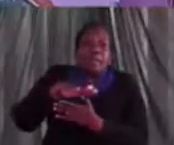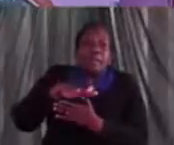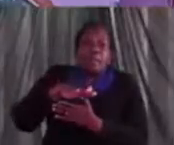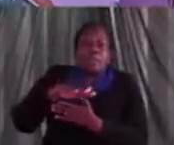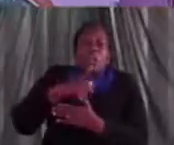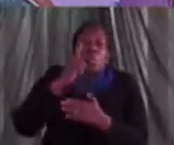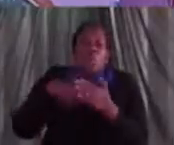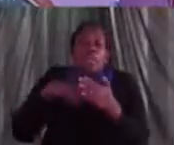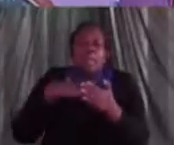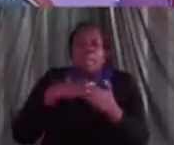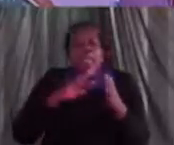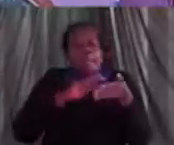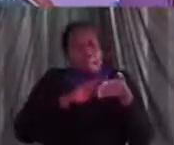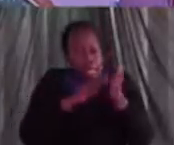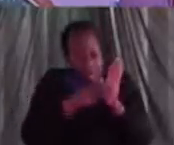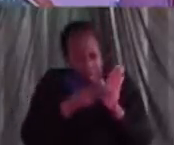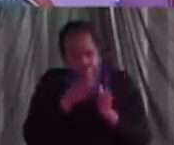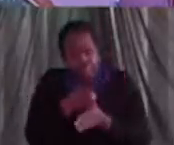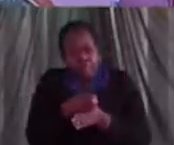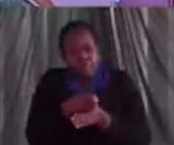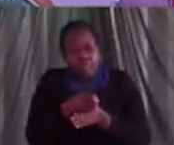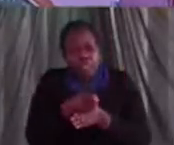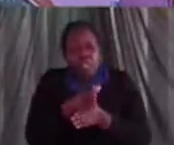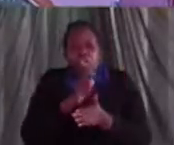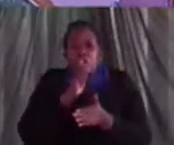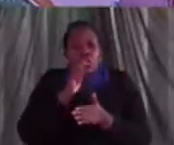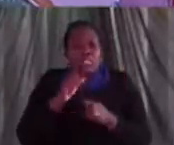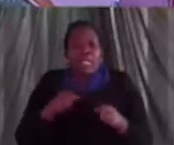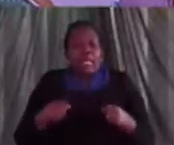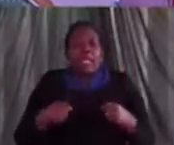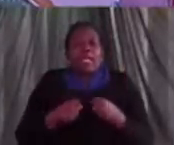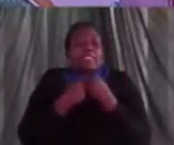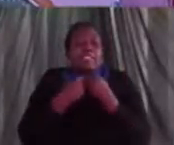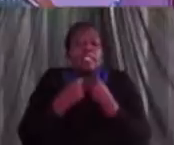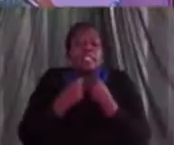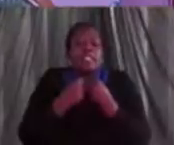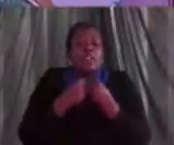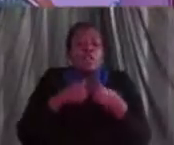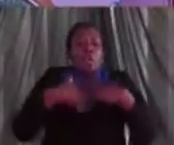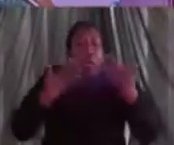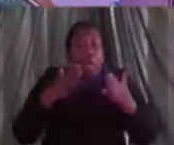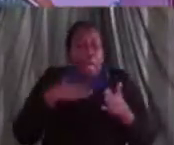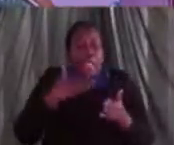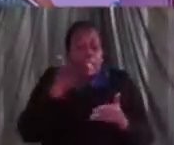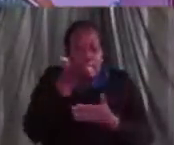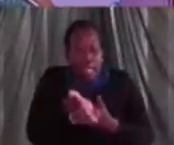What I'm saying is that it is not an accident that we are where we are. But